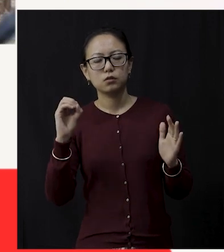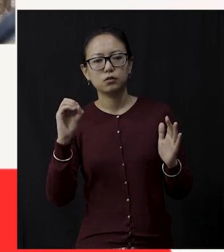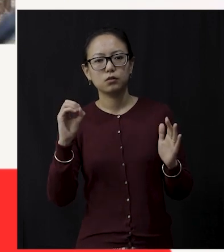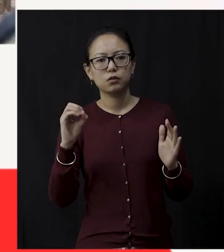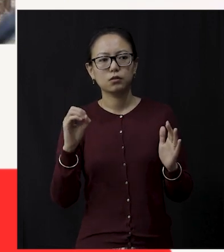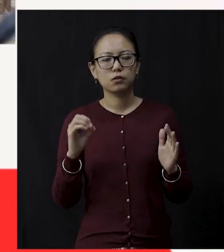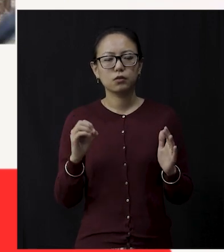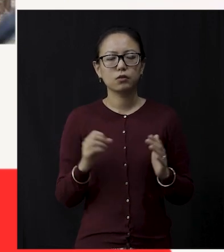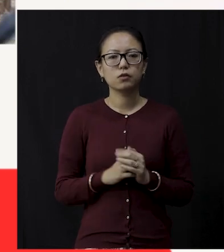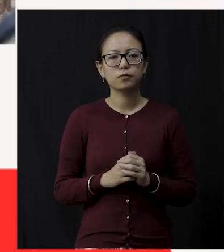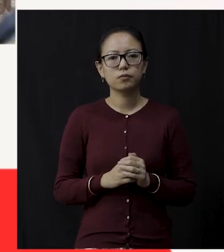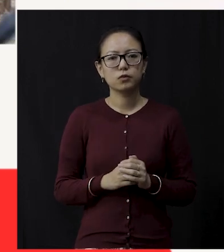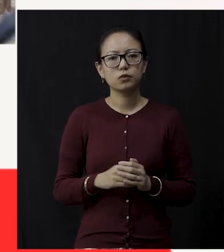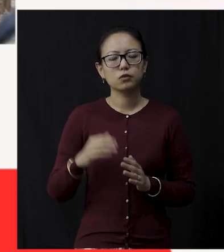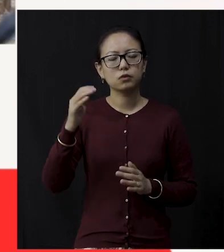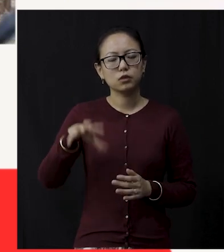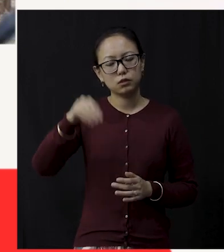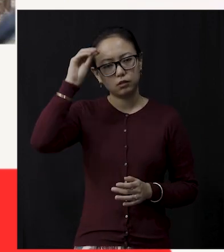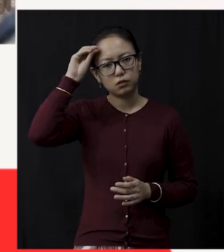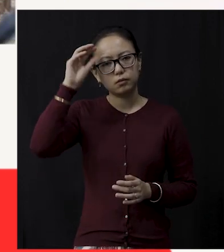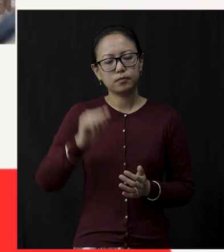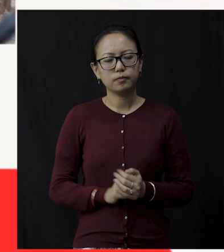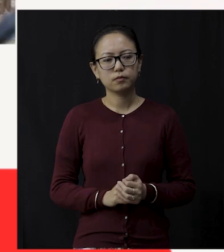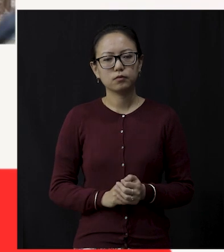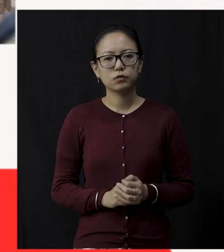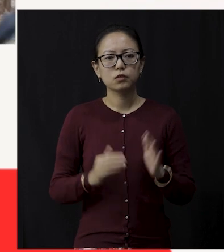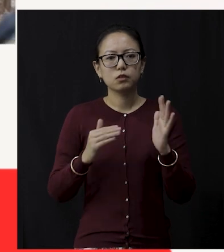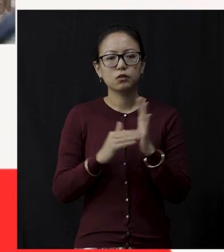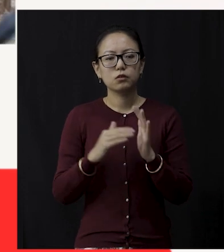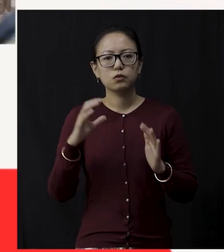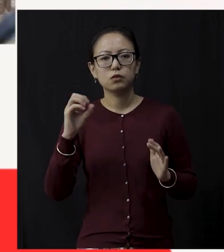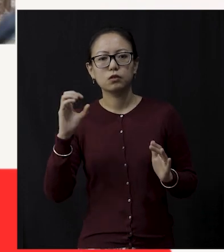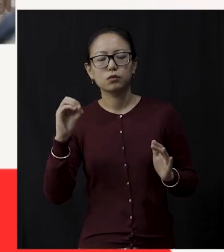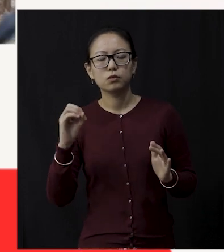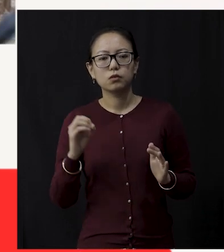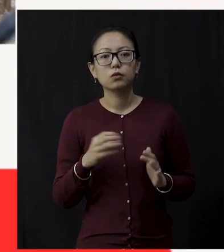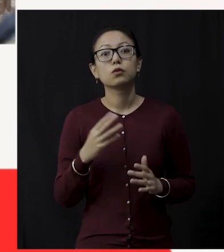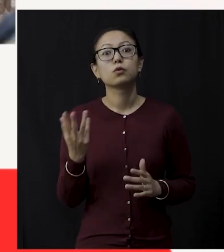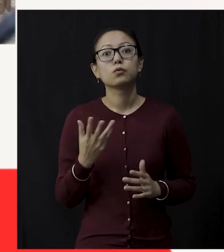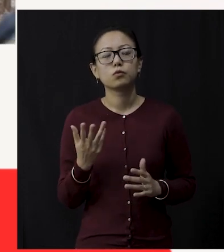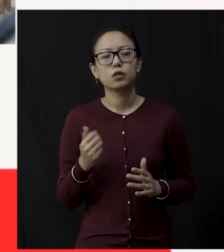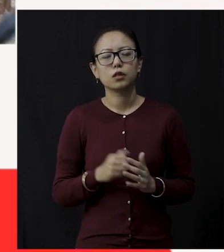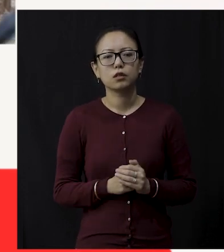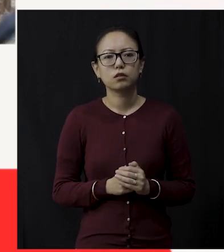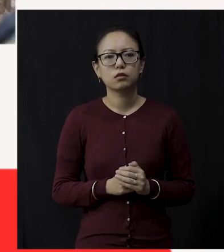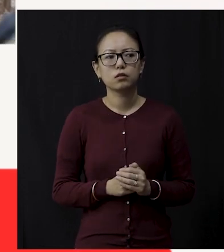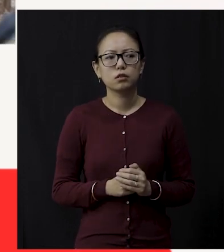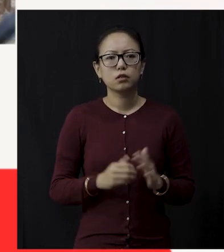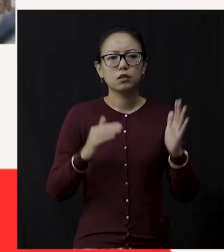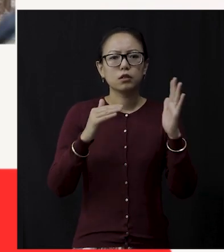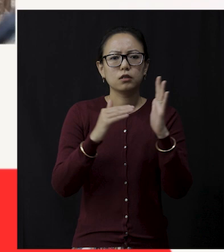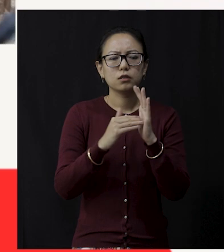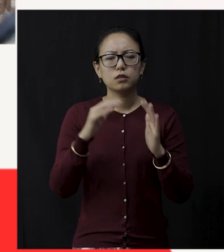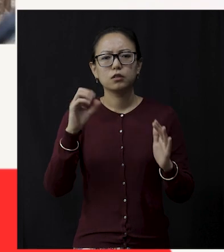Z-O-O. Okay, zoo. So a zoo is a short form of a